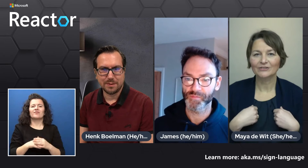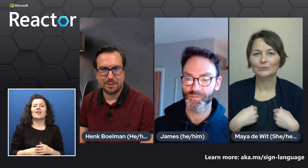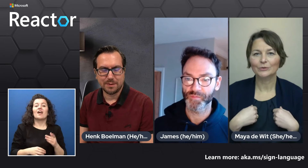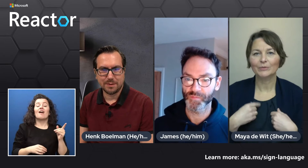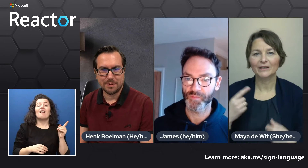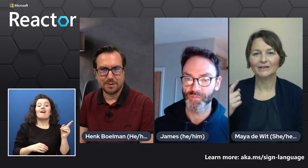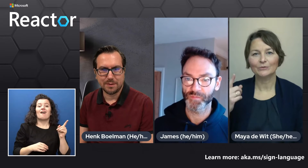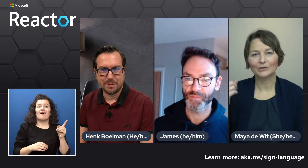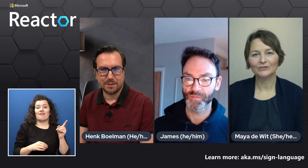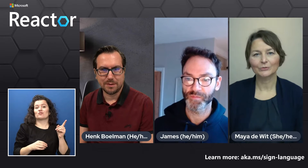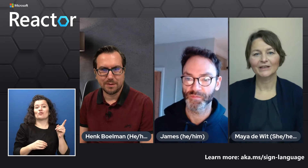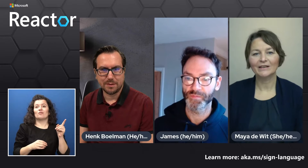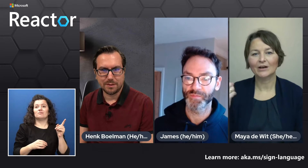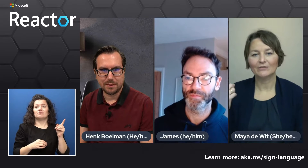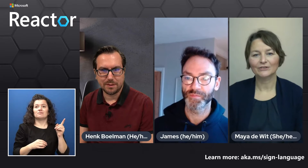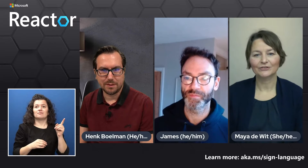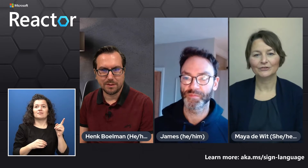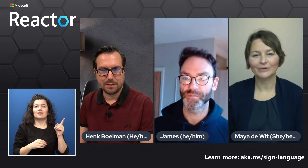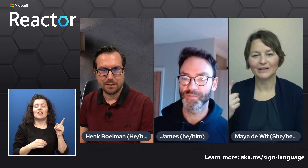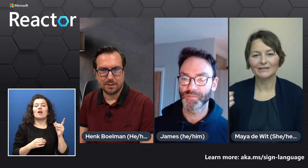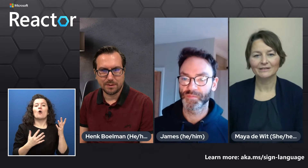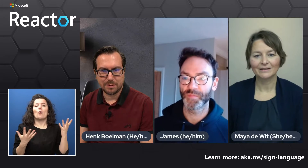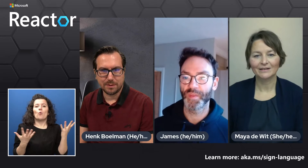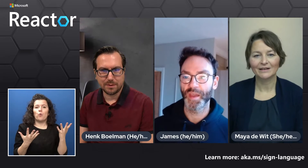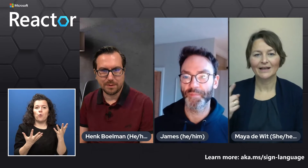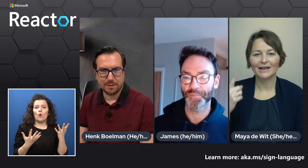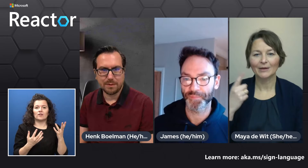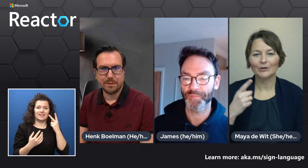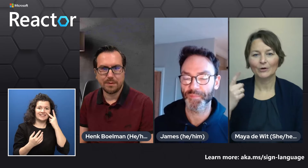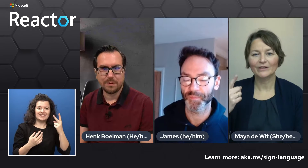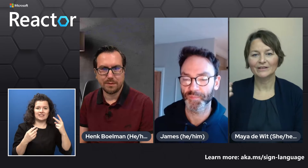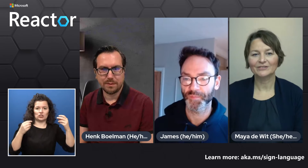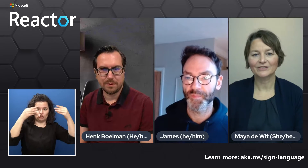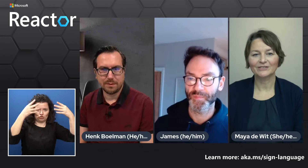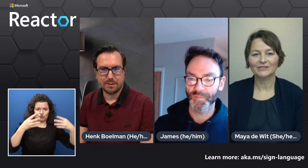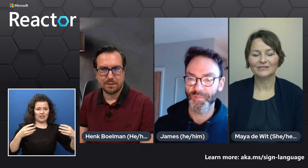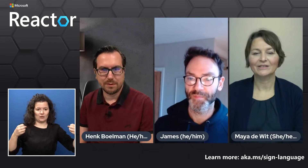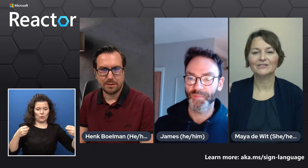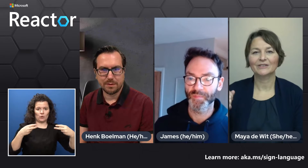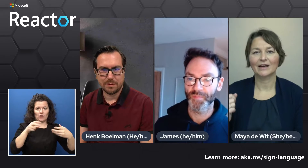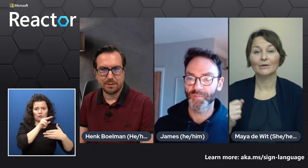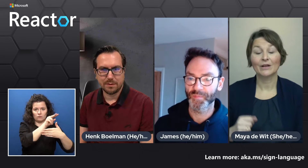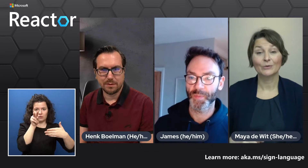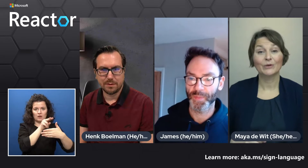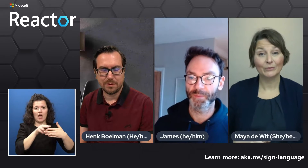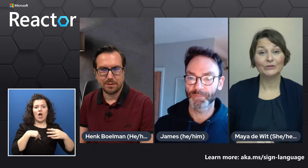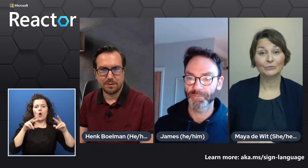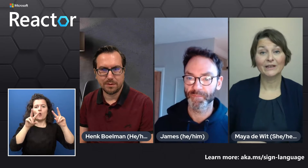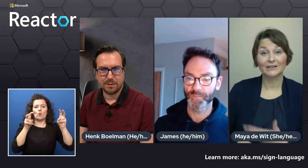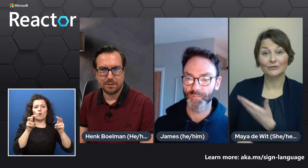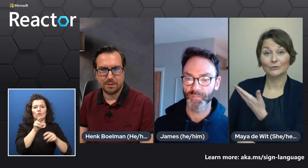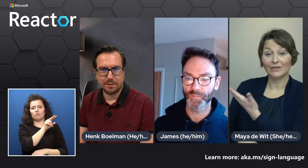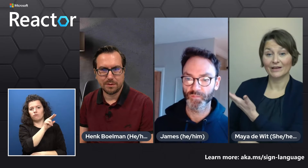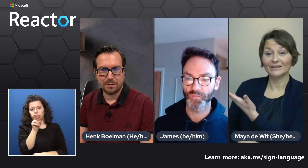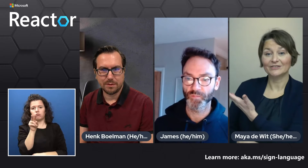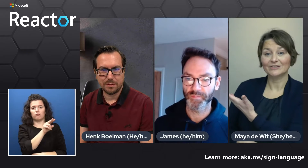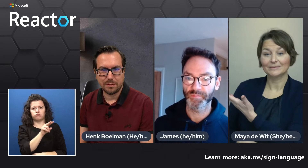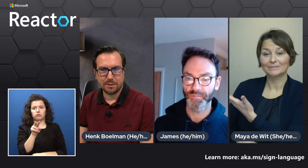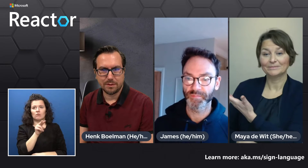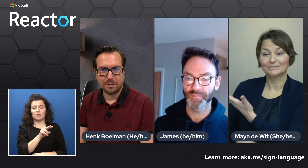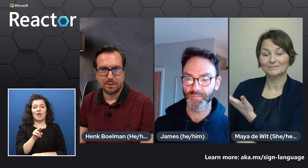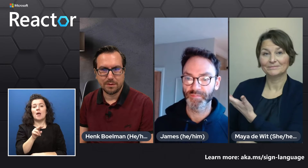us to repeat what they're reading off the screen. Like, I'm coding this and this and this and this now. We would really do